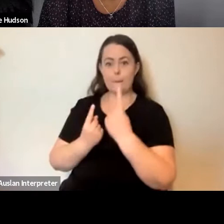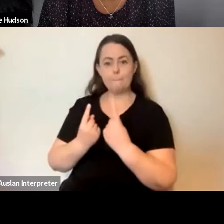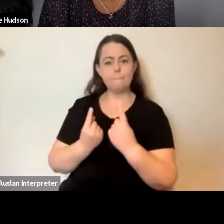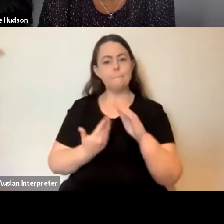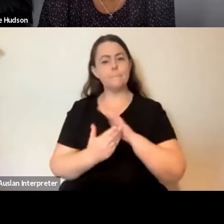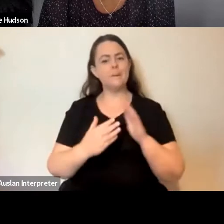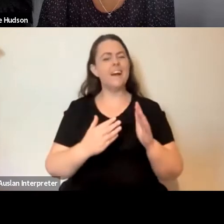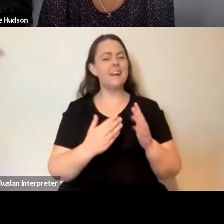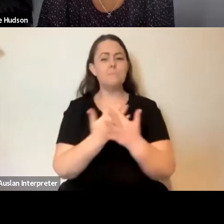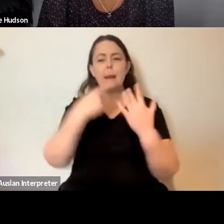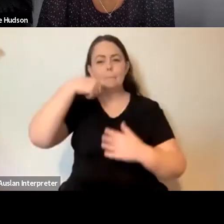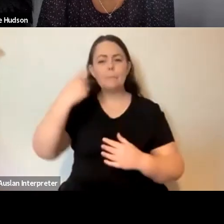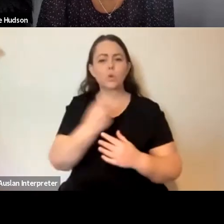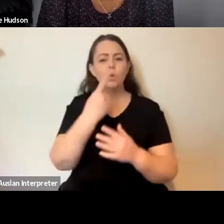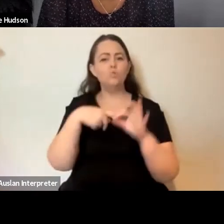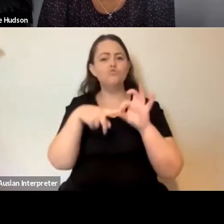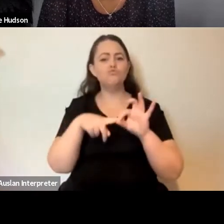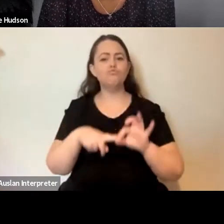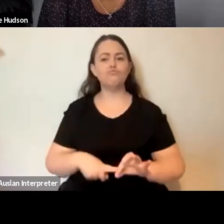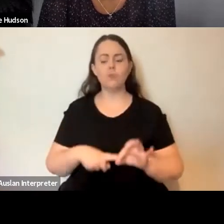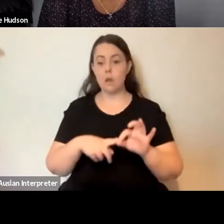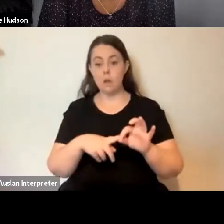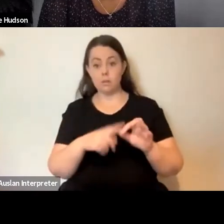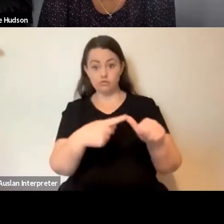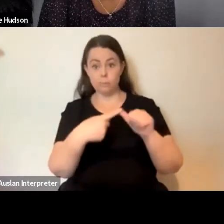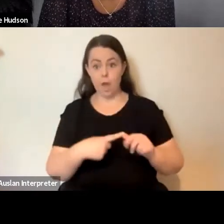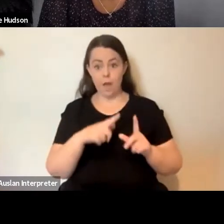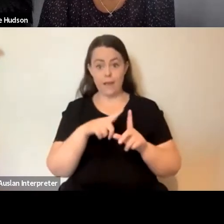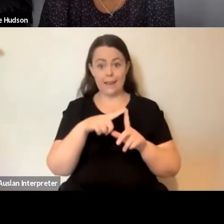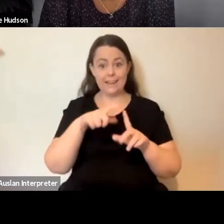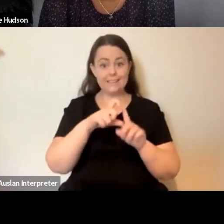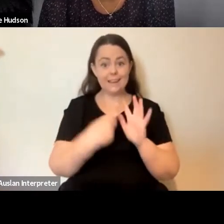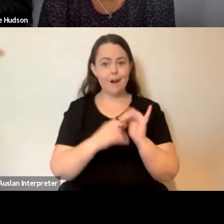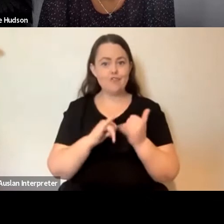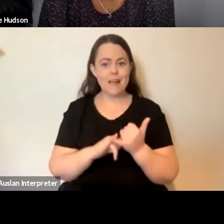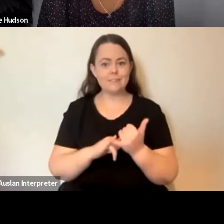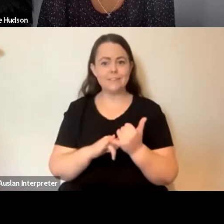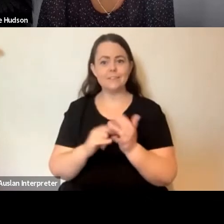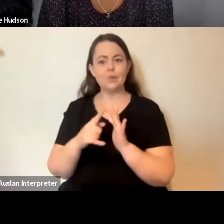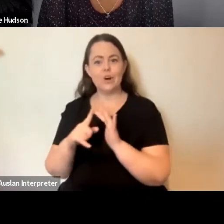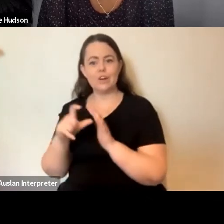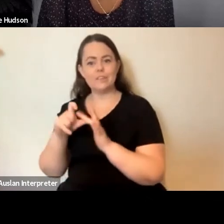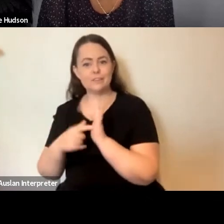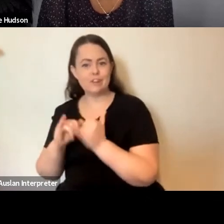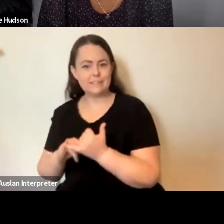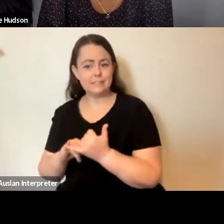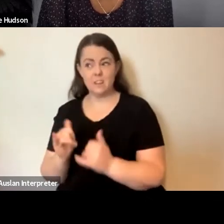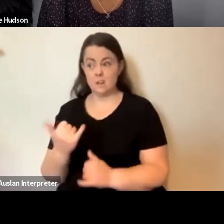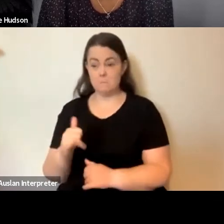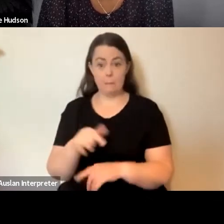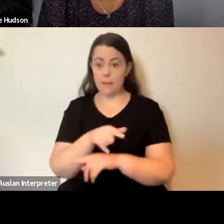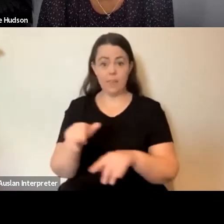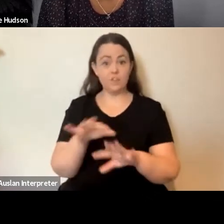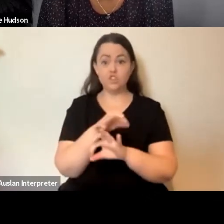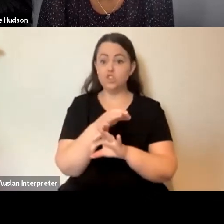and IDRS, they may not experience problems associated with their use. They may manage that